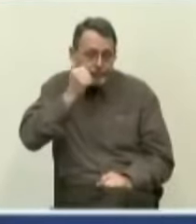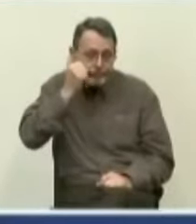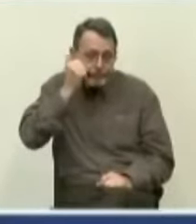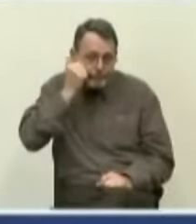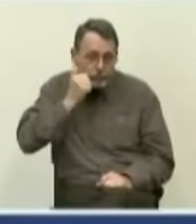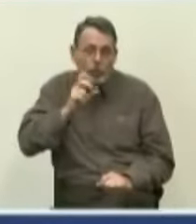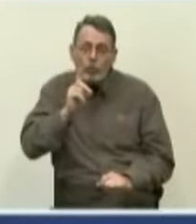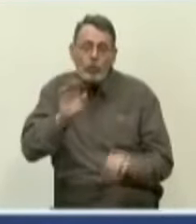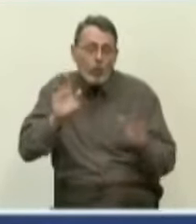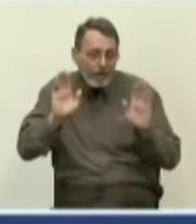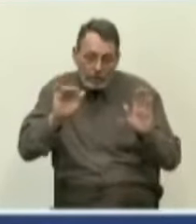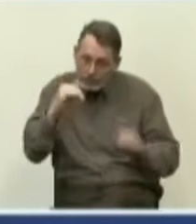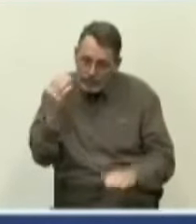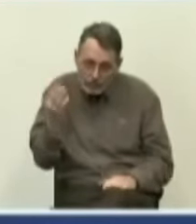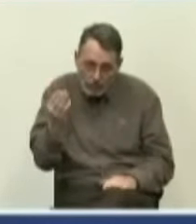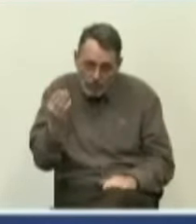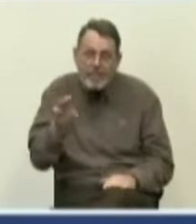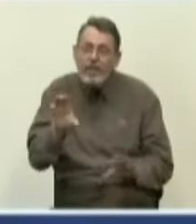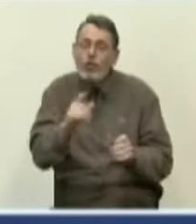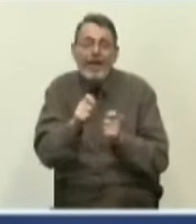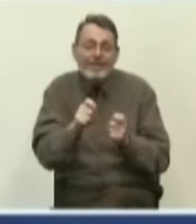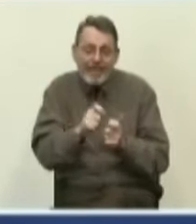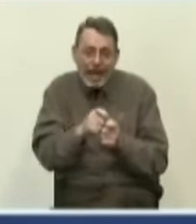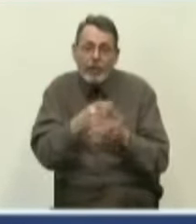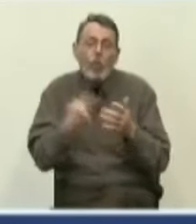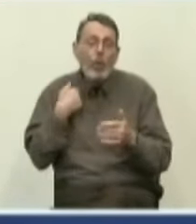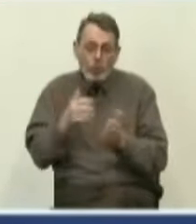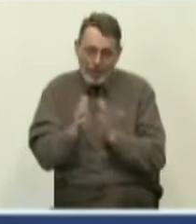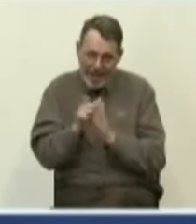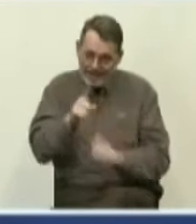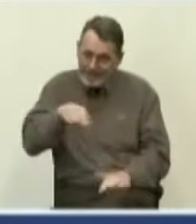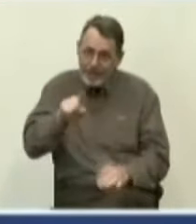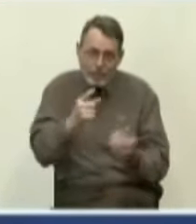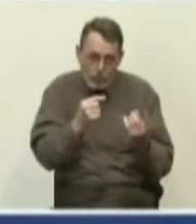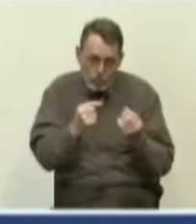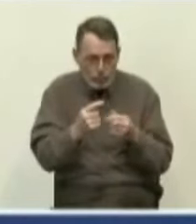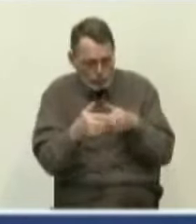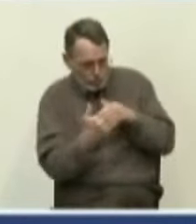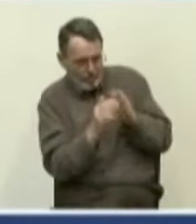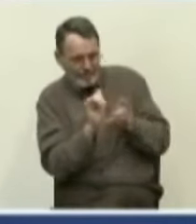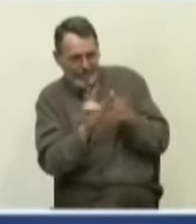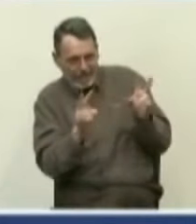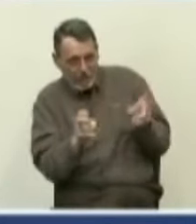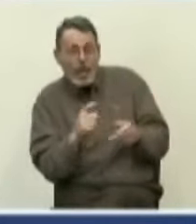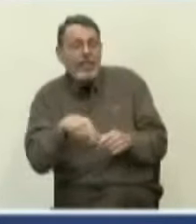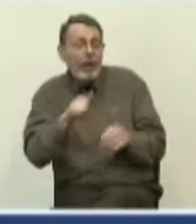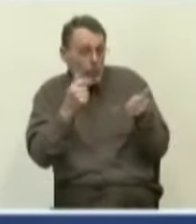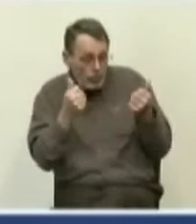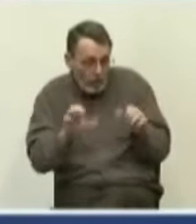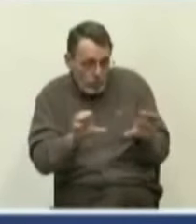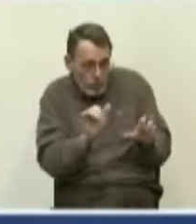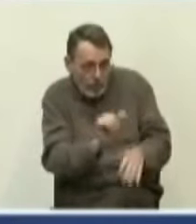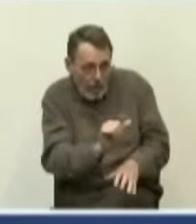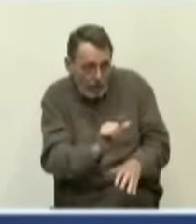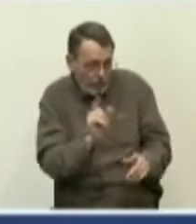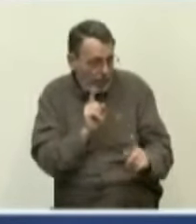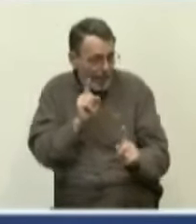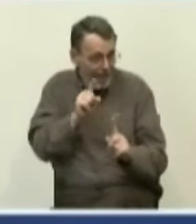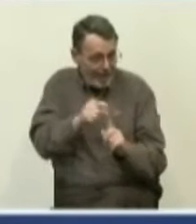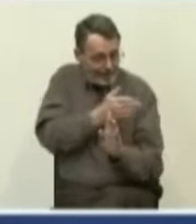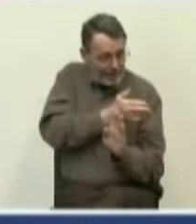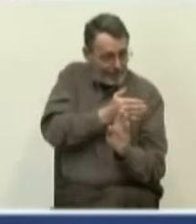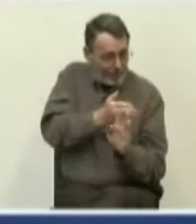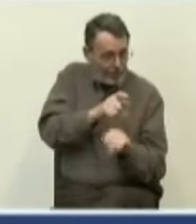do an outstanding job, and they do exactly what we asked them to do to address this issue. And they were doing that up to the point